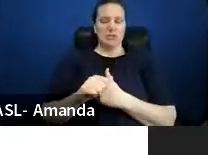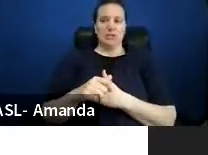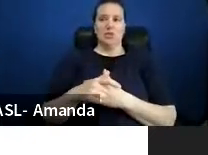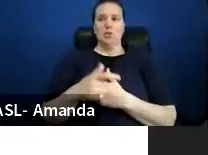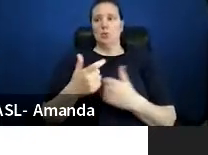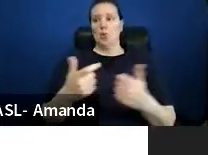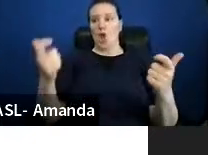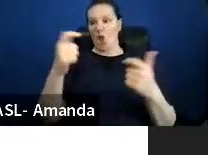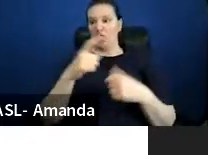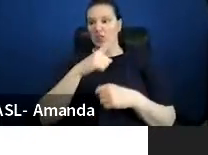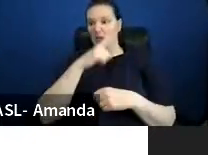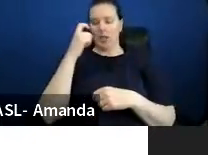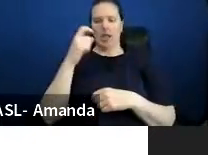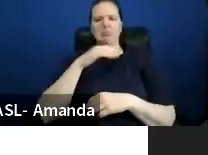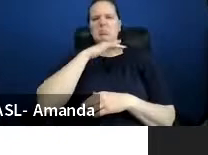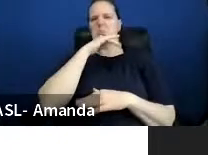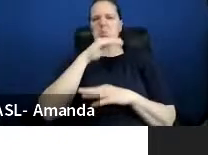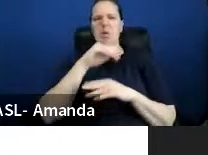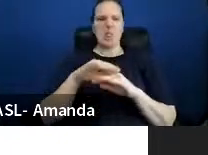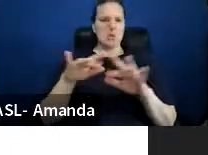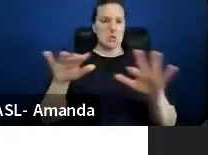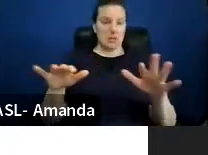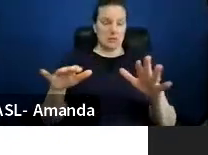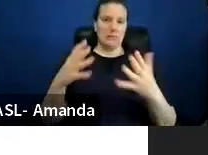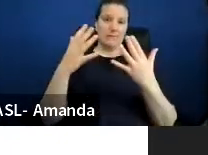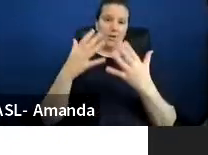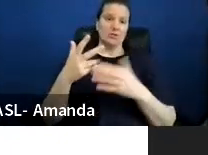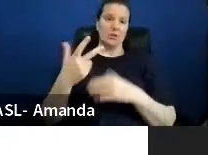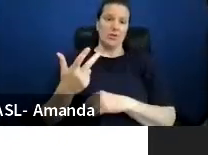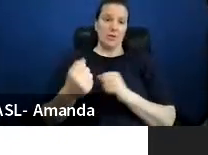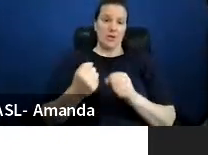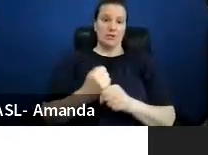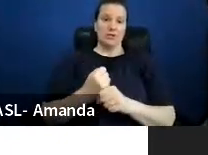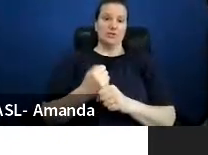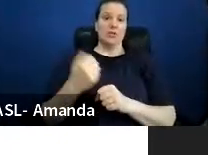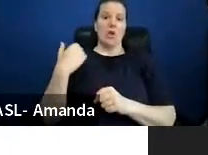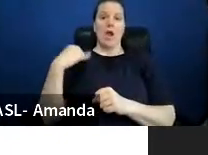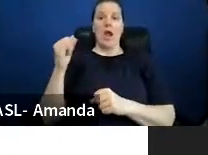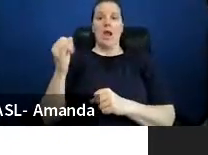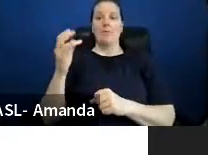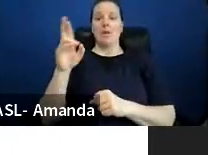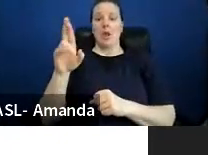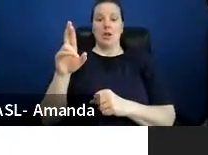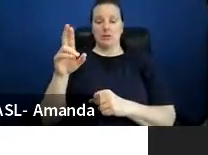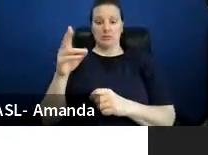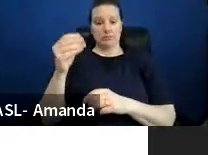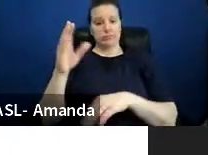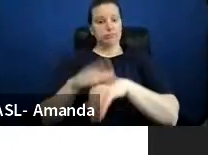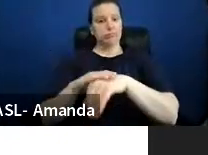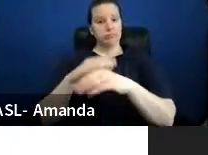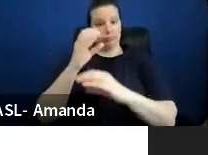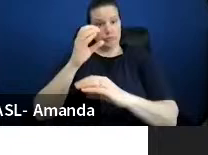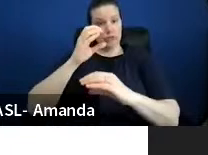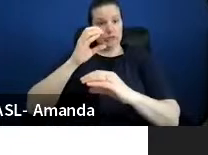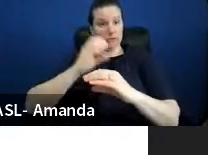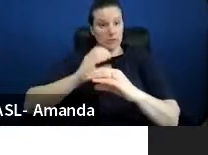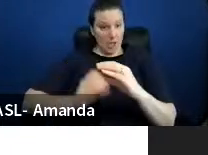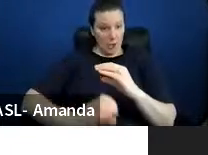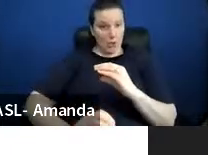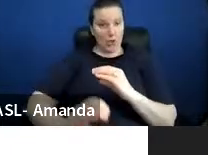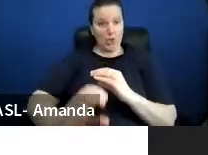polluting. Unfortunately, 3 years ago, the IBR issued its tunnel concept assessment